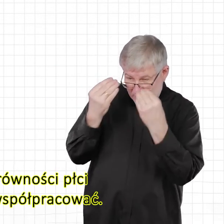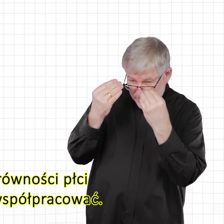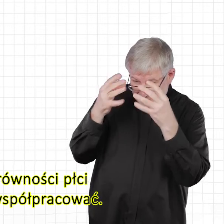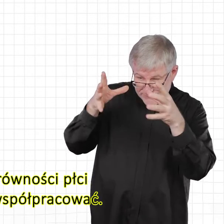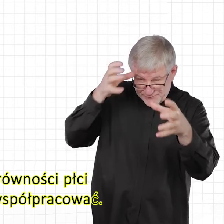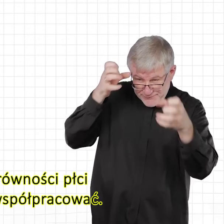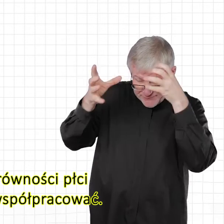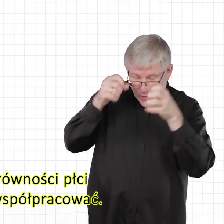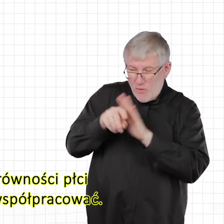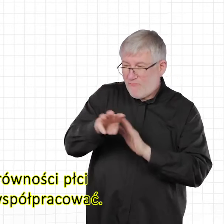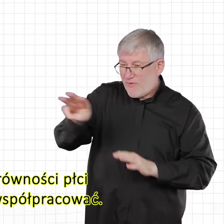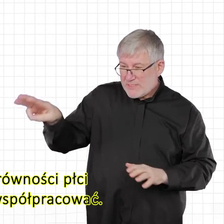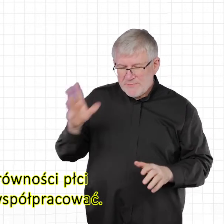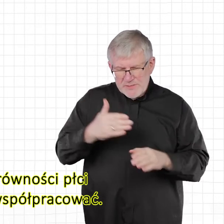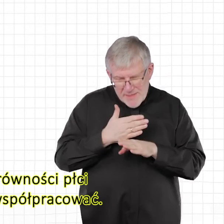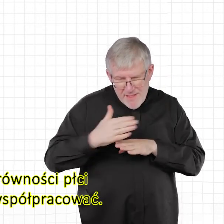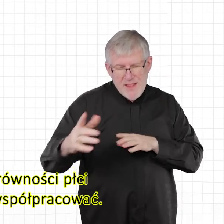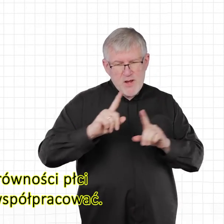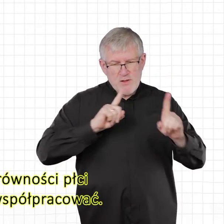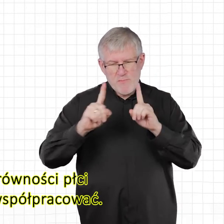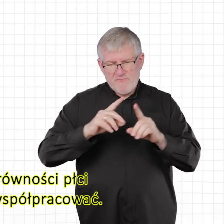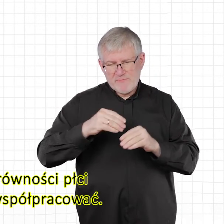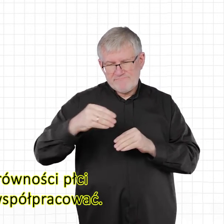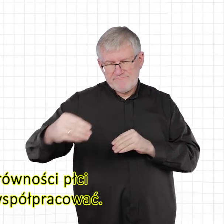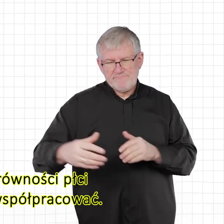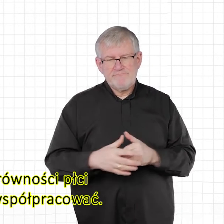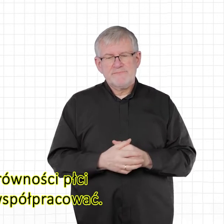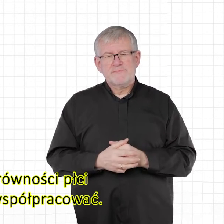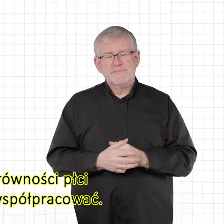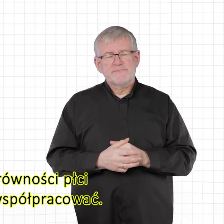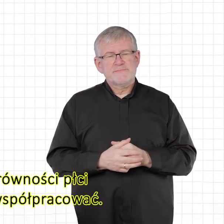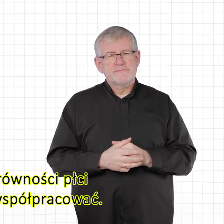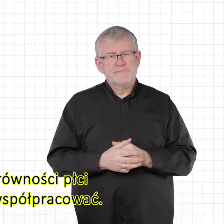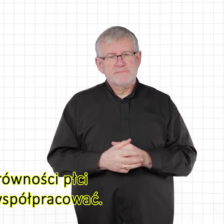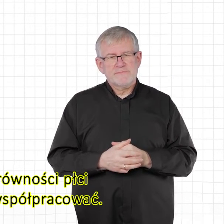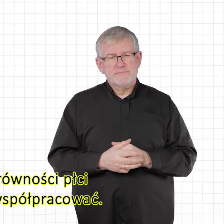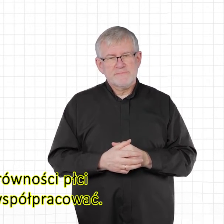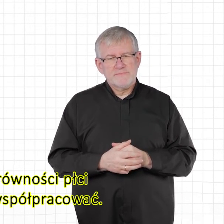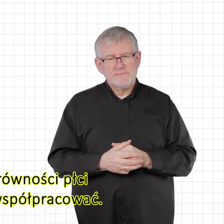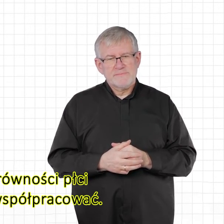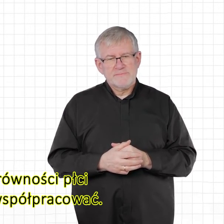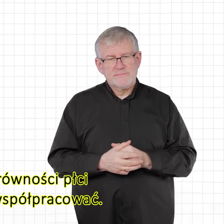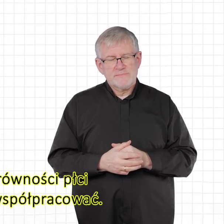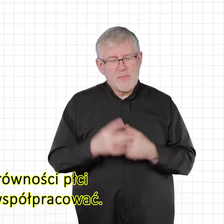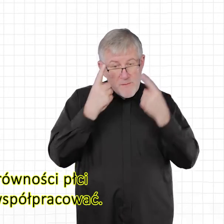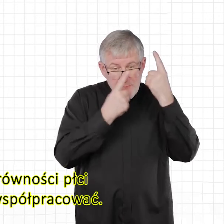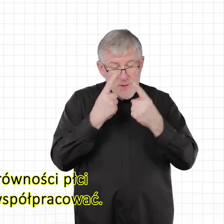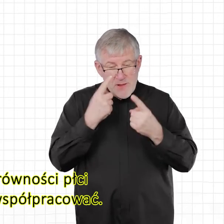about the gender and equality in every action will